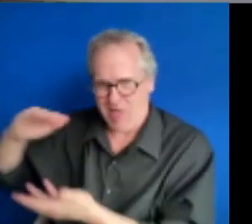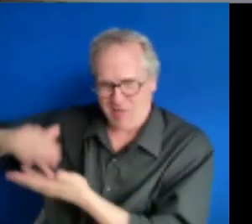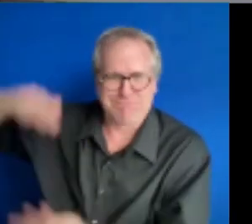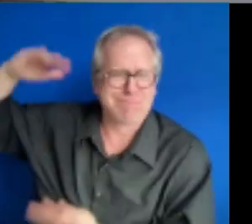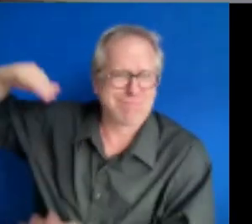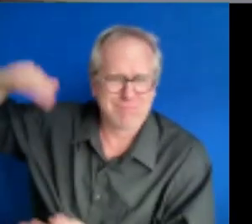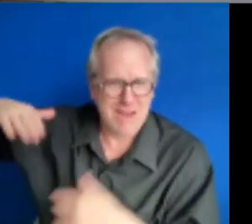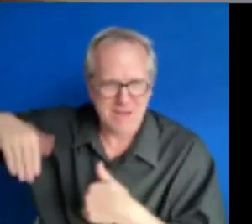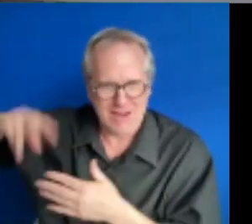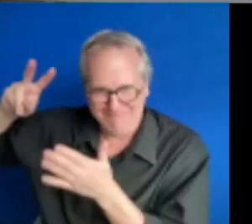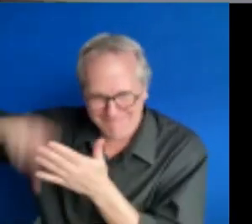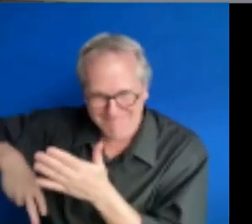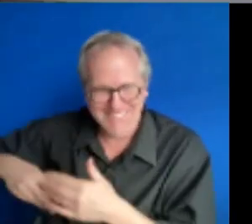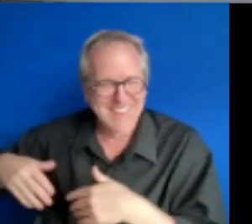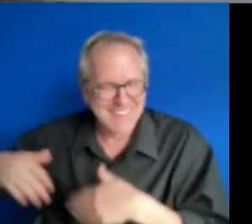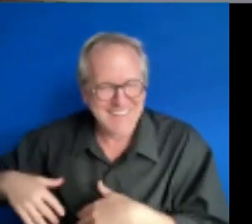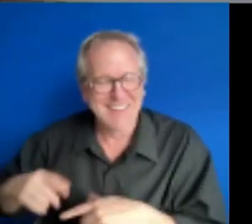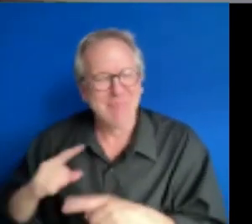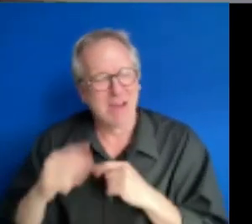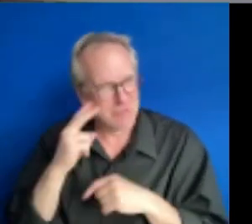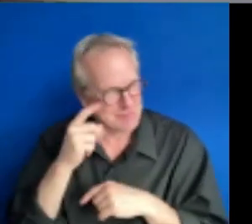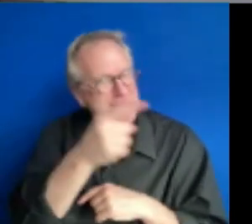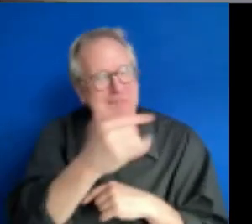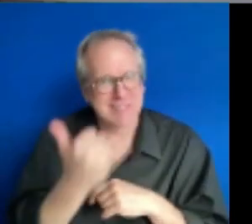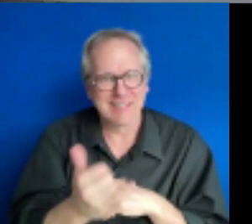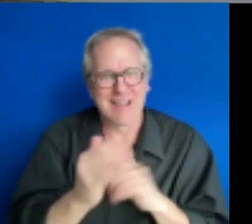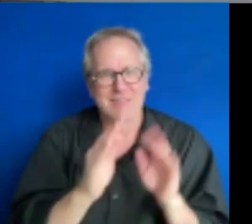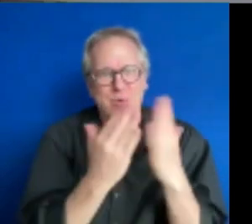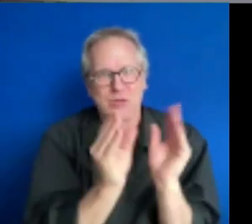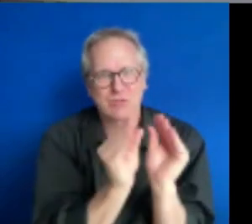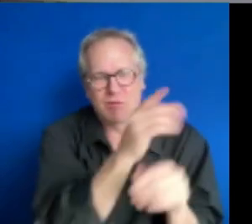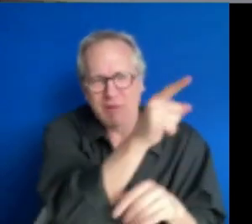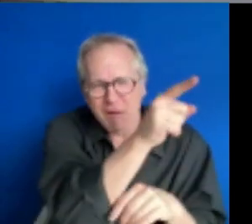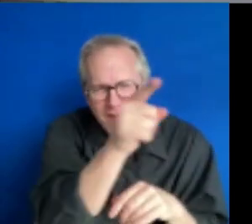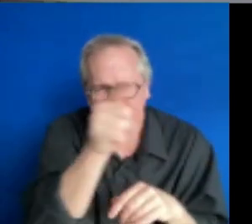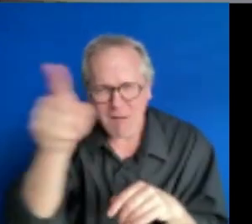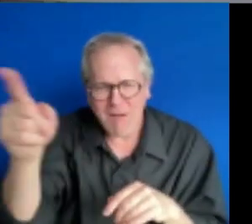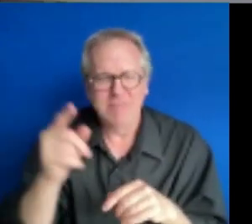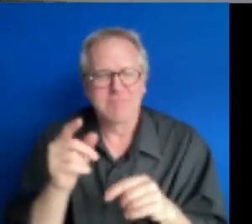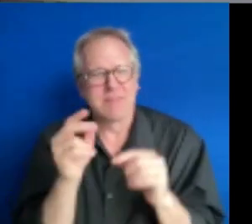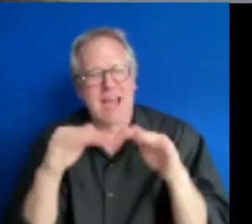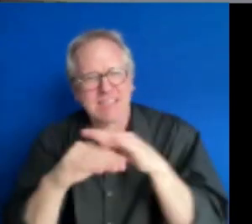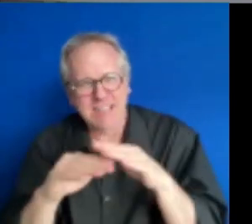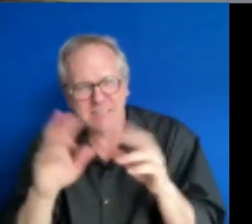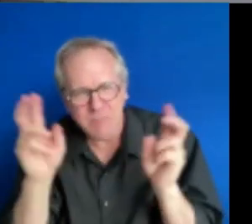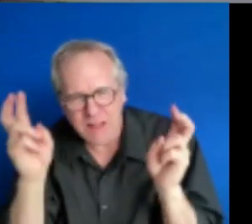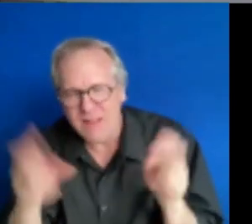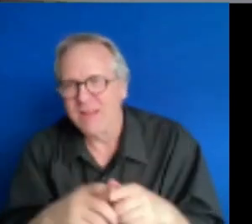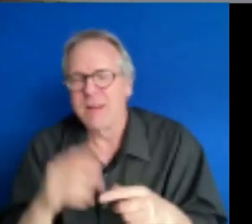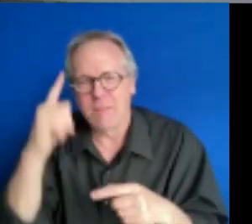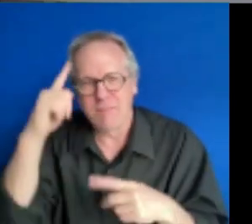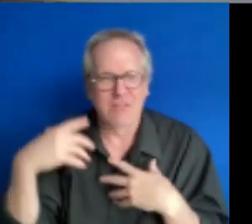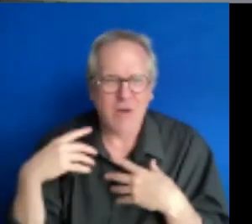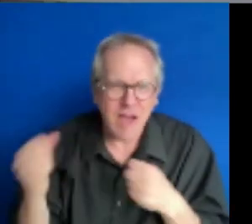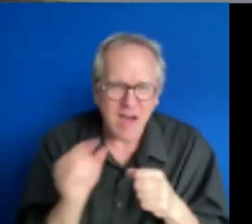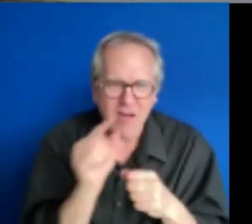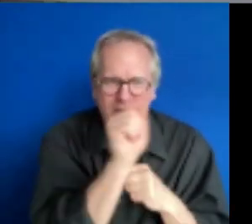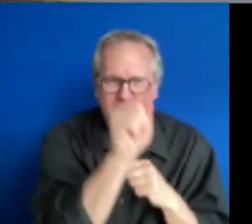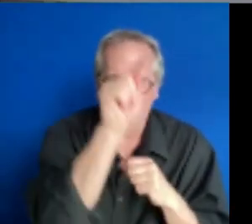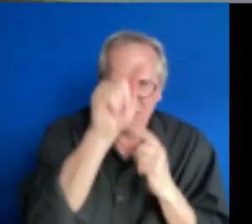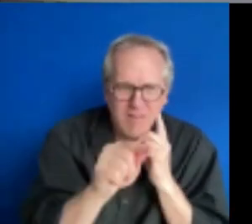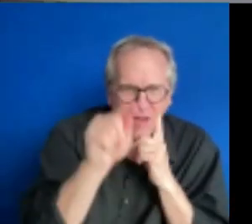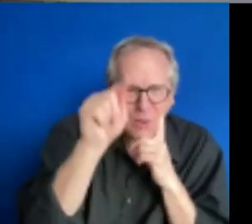finished, gotten to yet, talking about accessibility, talking about mental health, really addressing